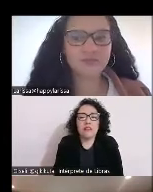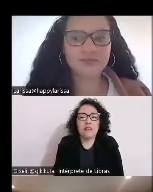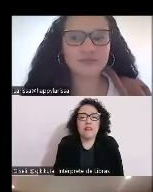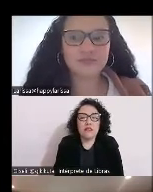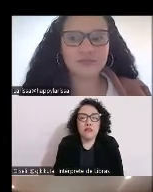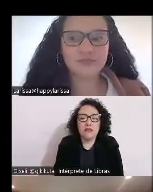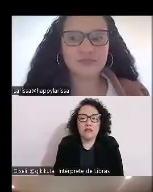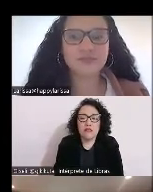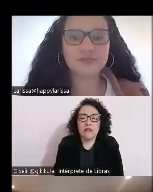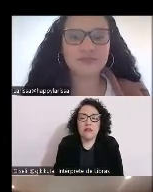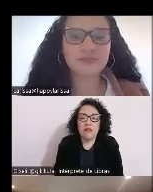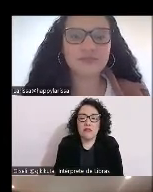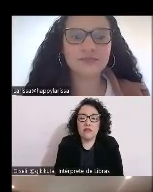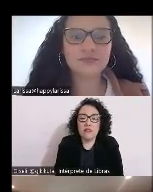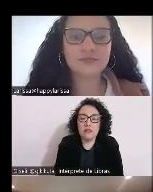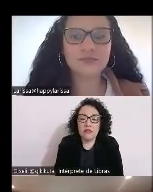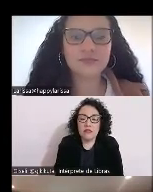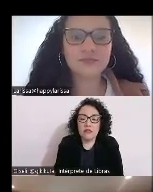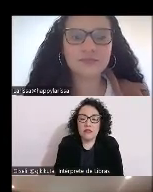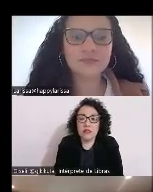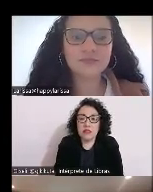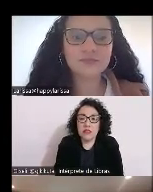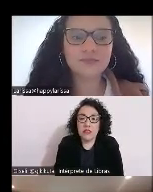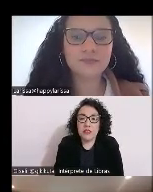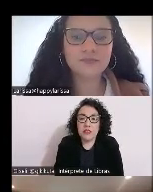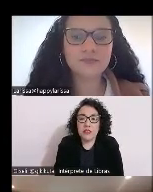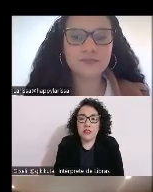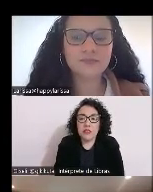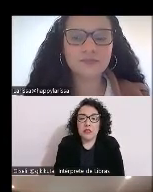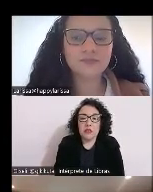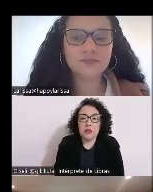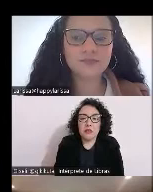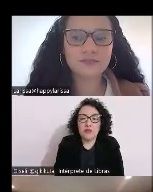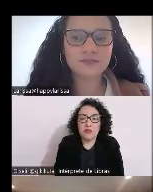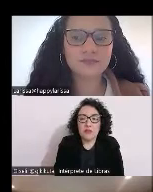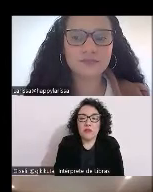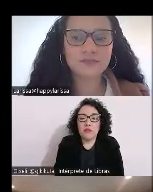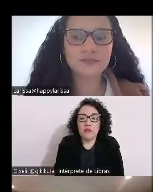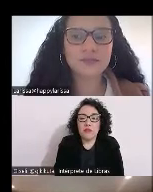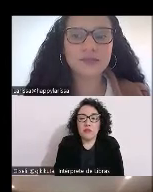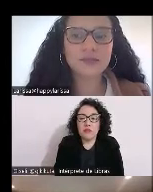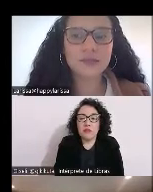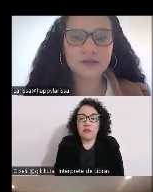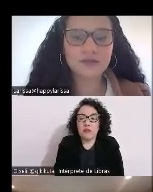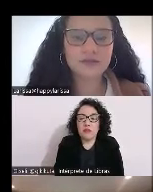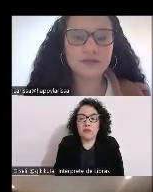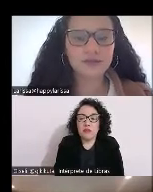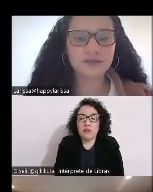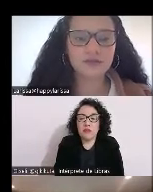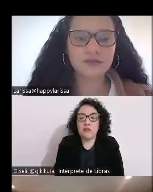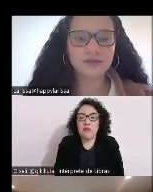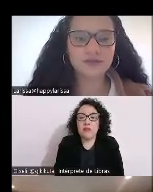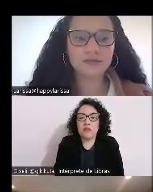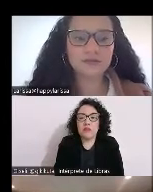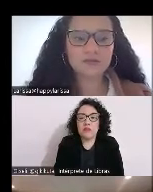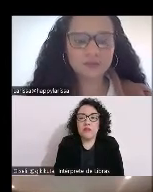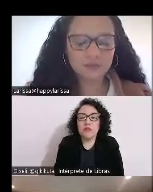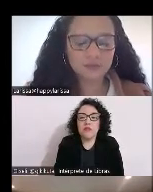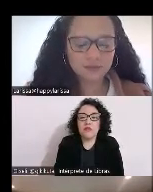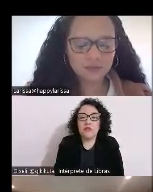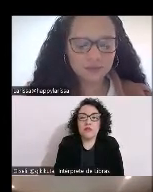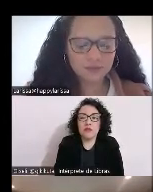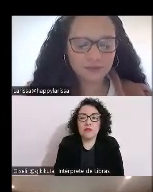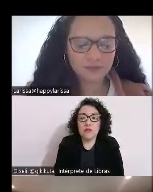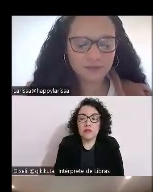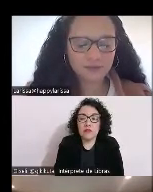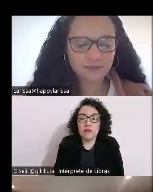for all students with three, what we call service delivery components. Comprehensive strength assessment, I'll be